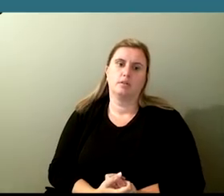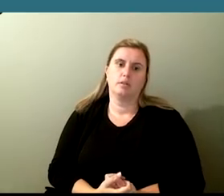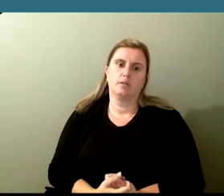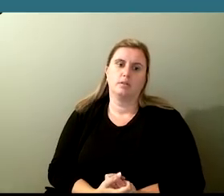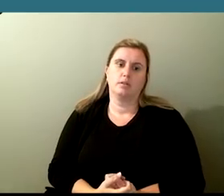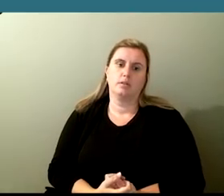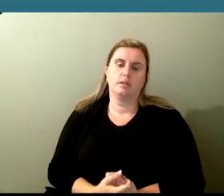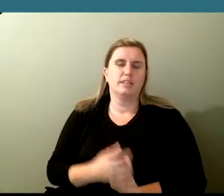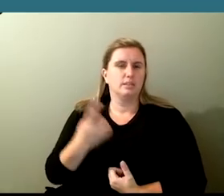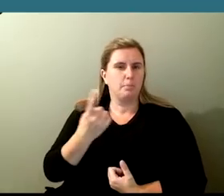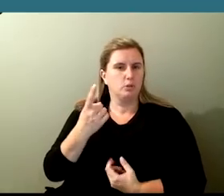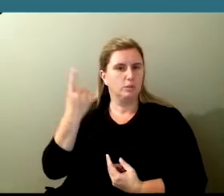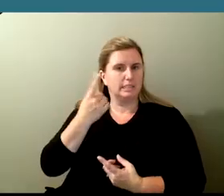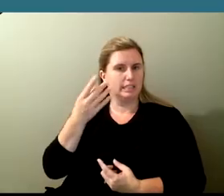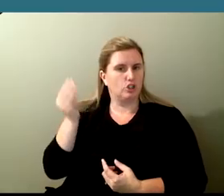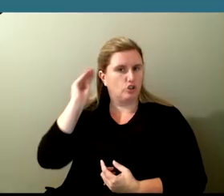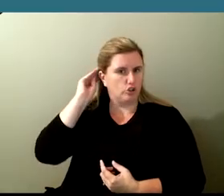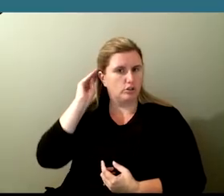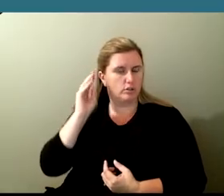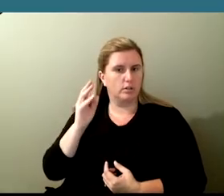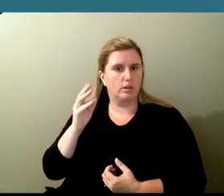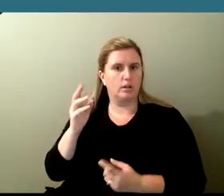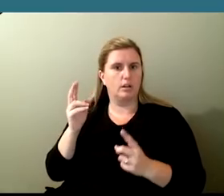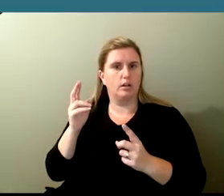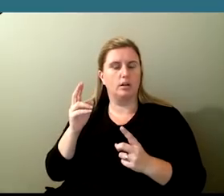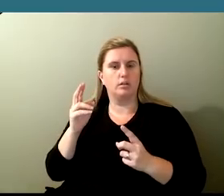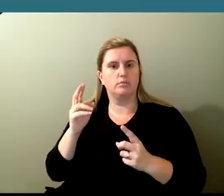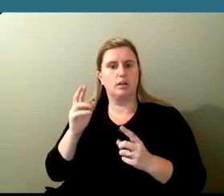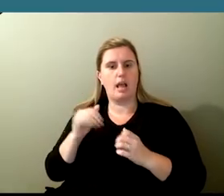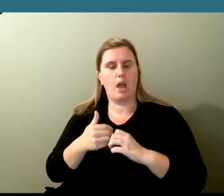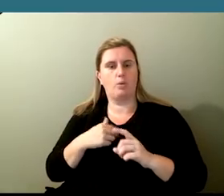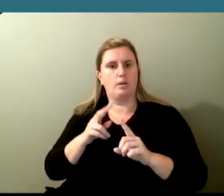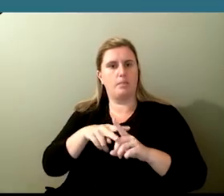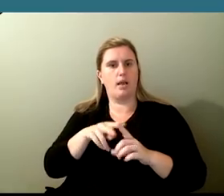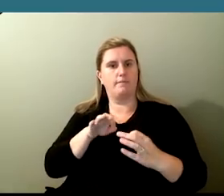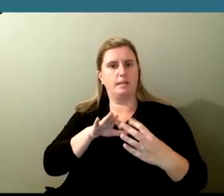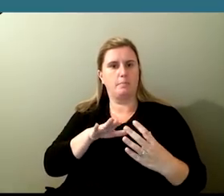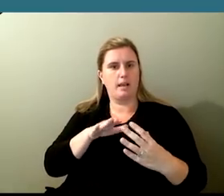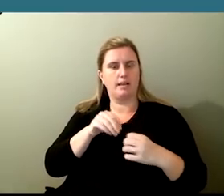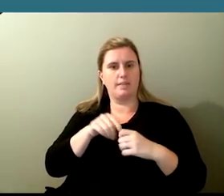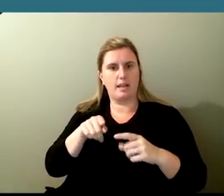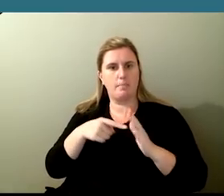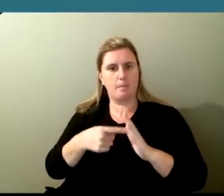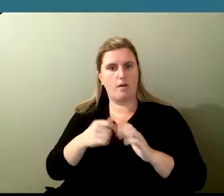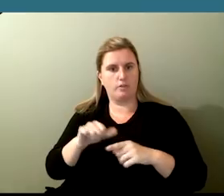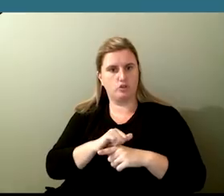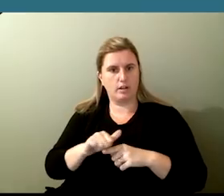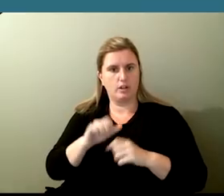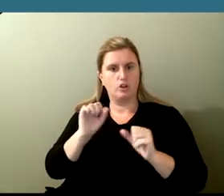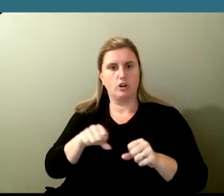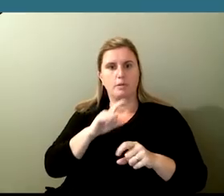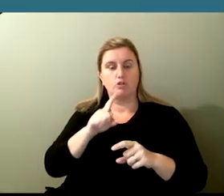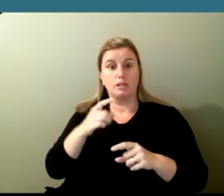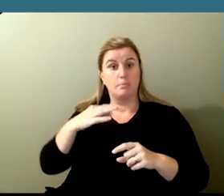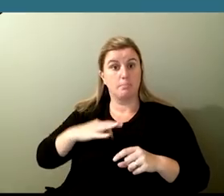it's something to consider, an application of feedback in this model of training that could be really